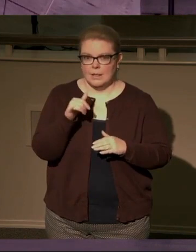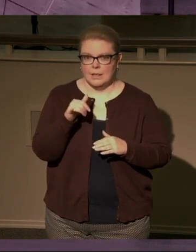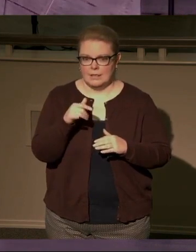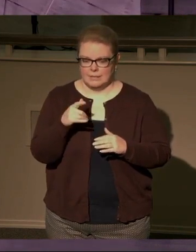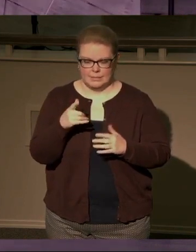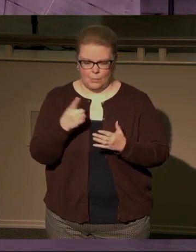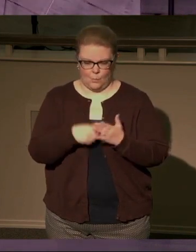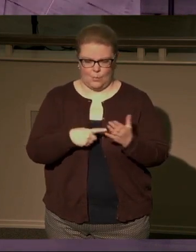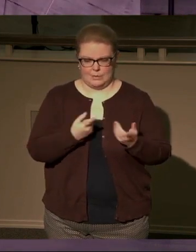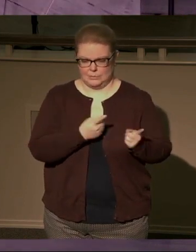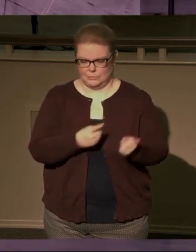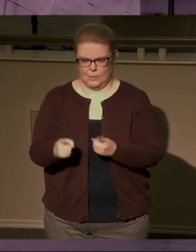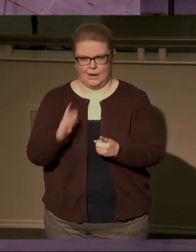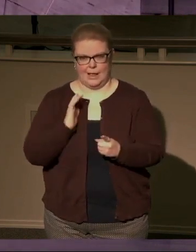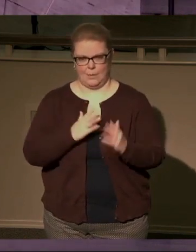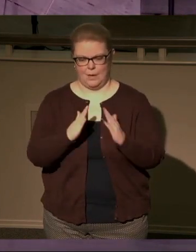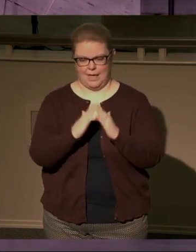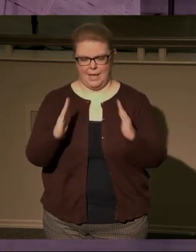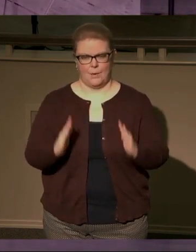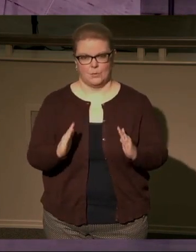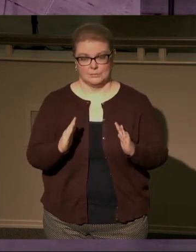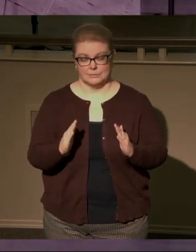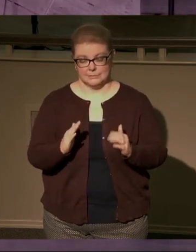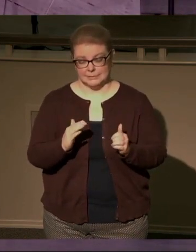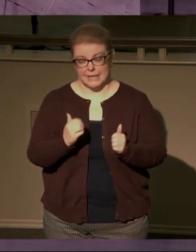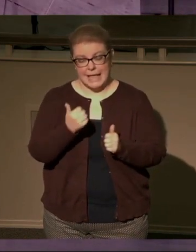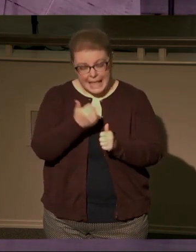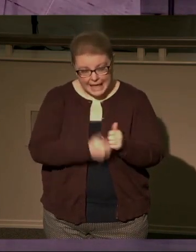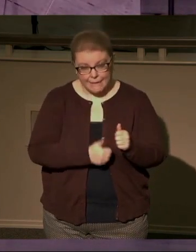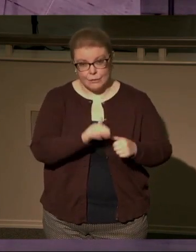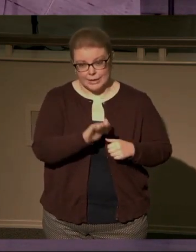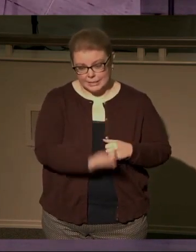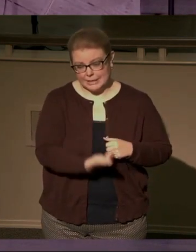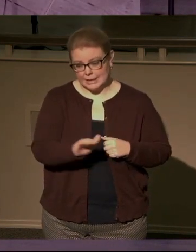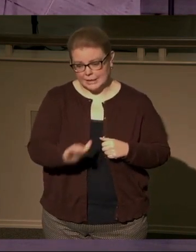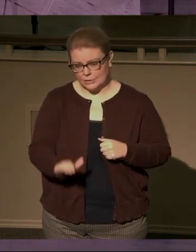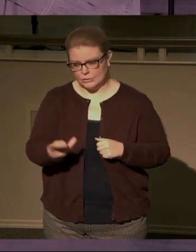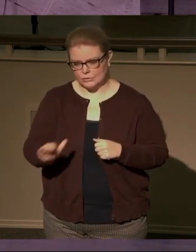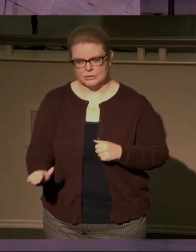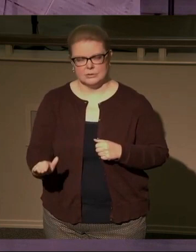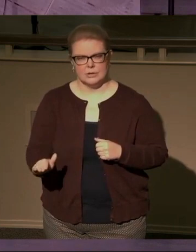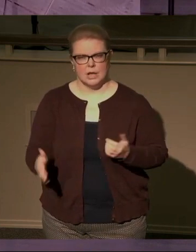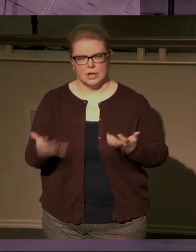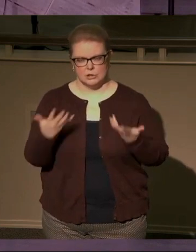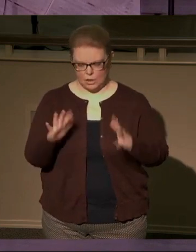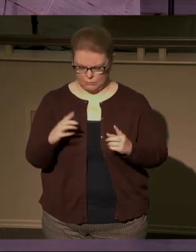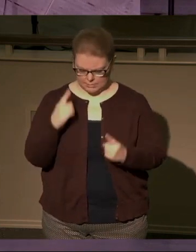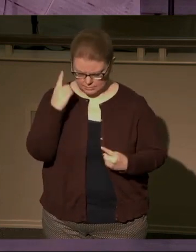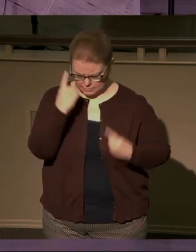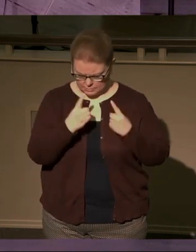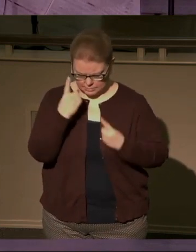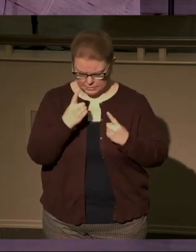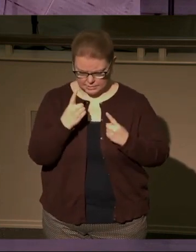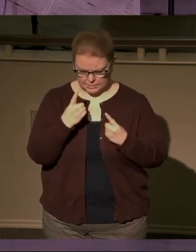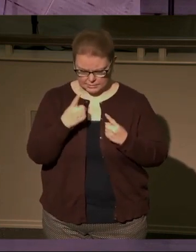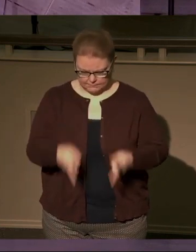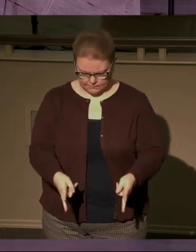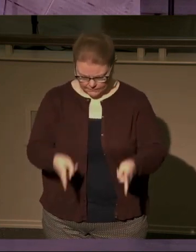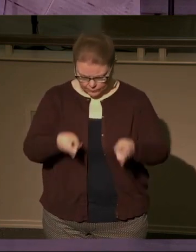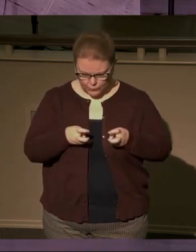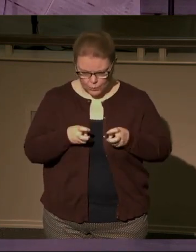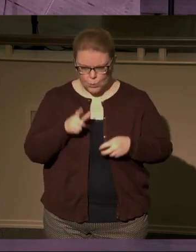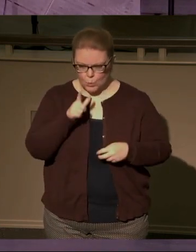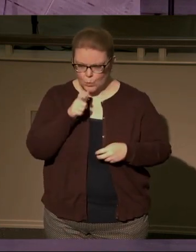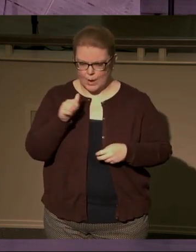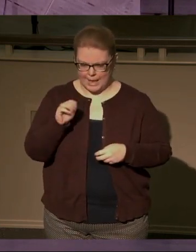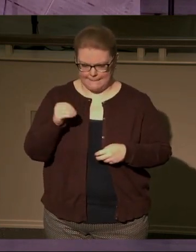households. Every little child is already committed to a who am I identity. It